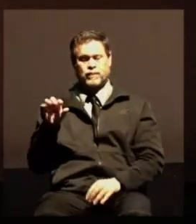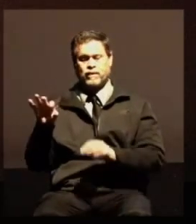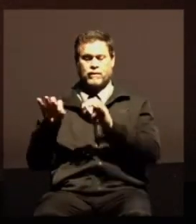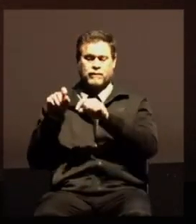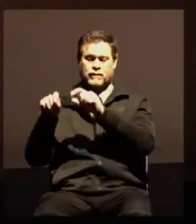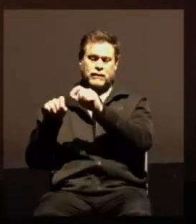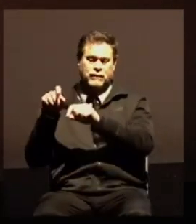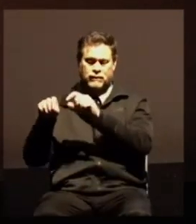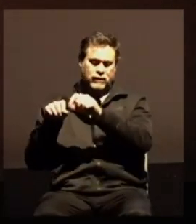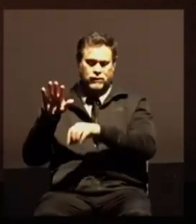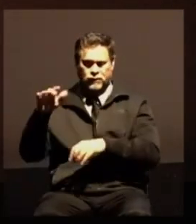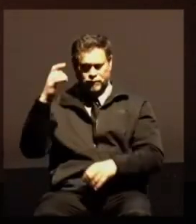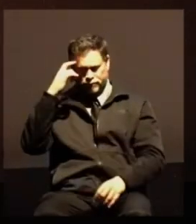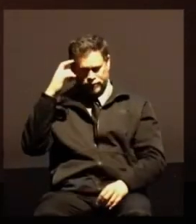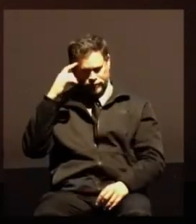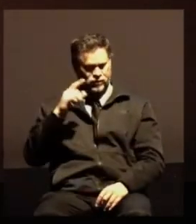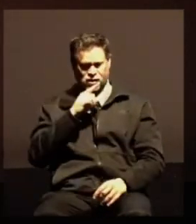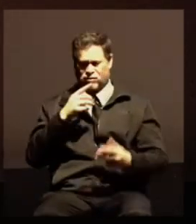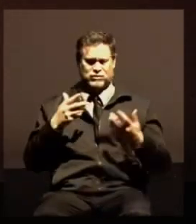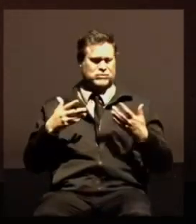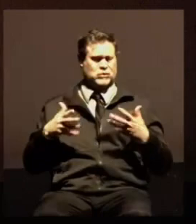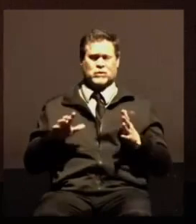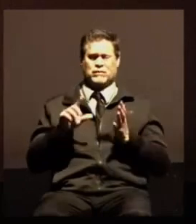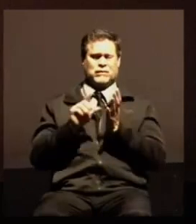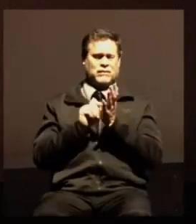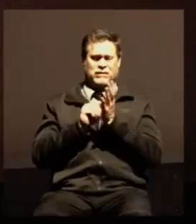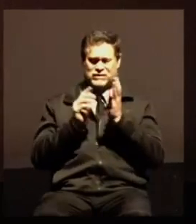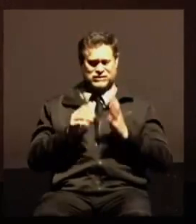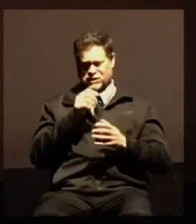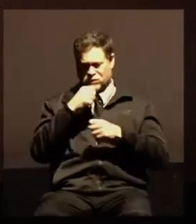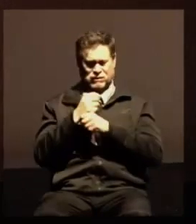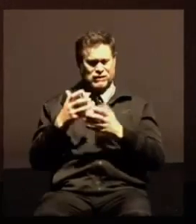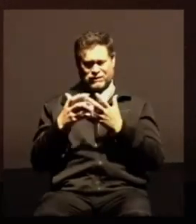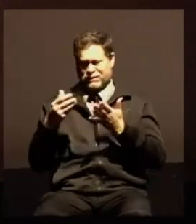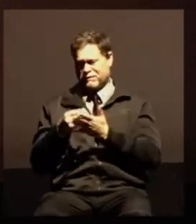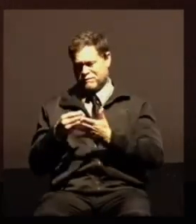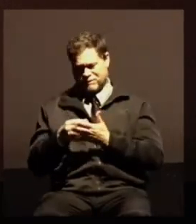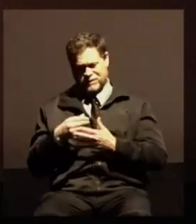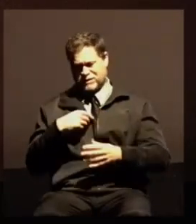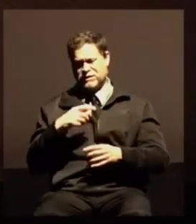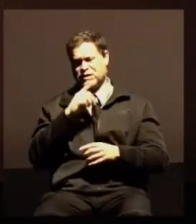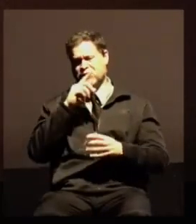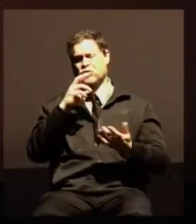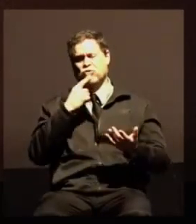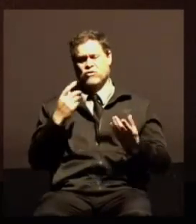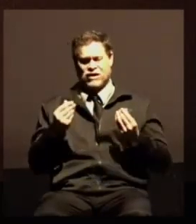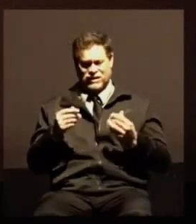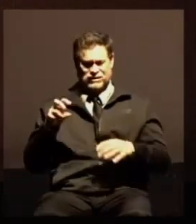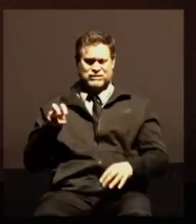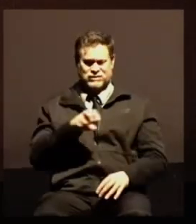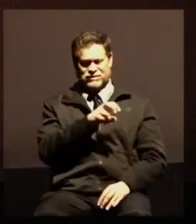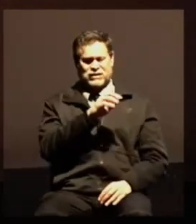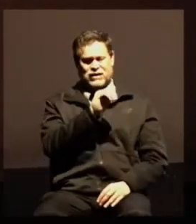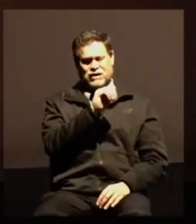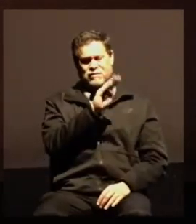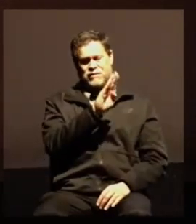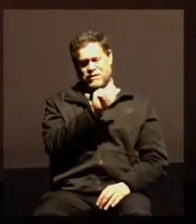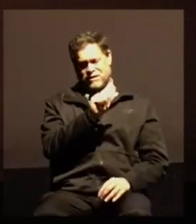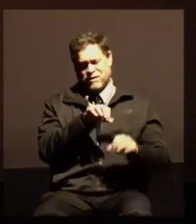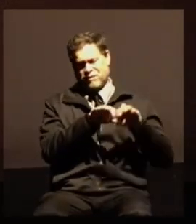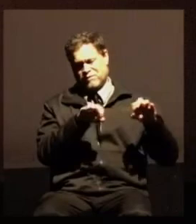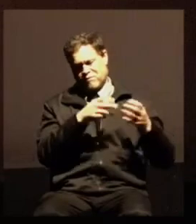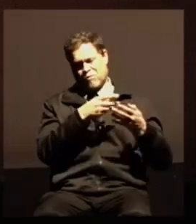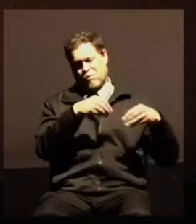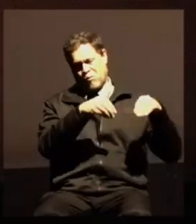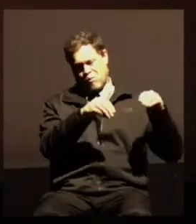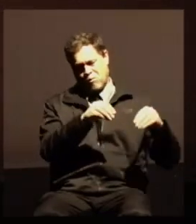brain helped me realize that, oh, I don't want to be a publicist because they don't make a lot of money. I should go to University of Redlands and get my MBA in marketing so I can be a director of